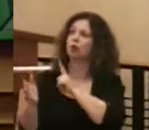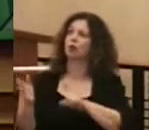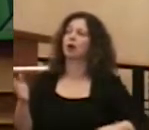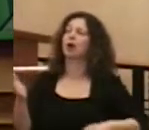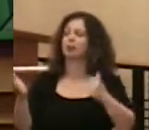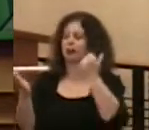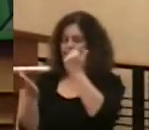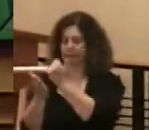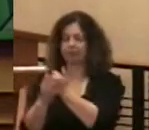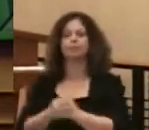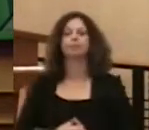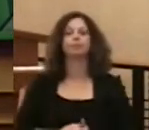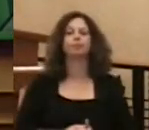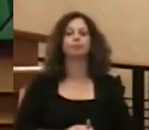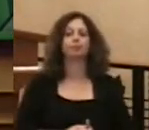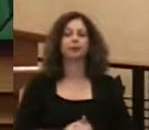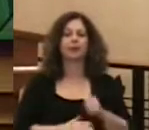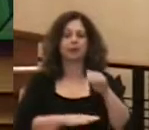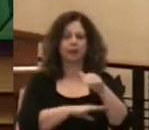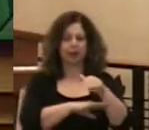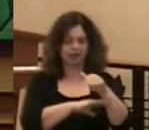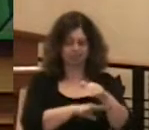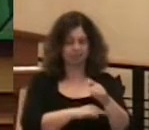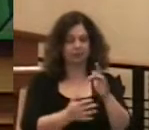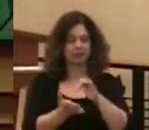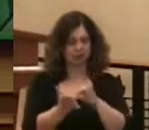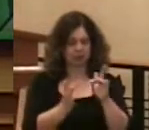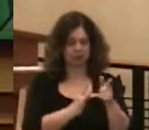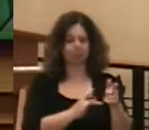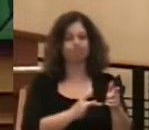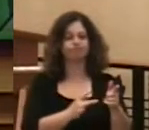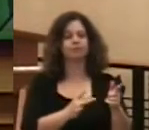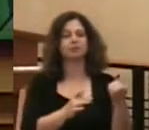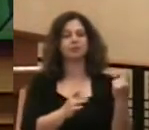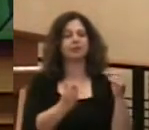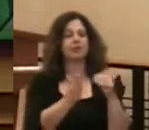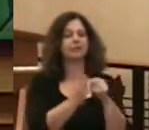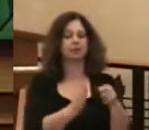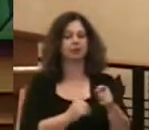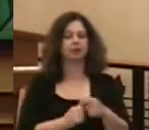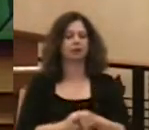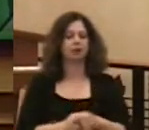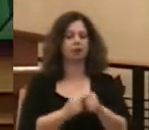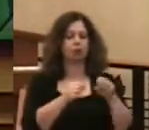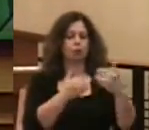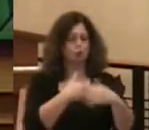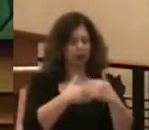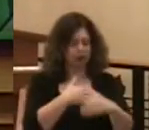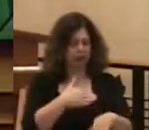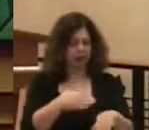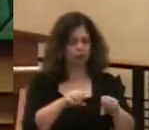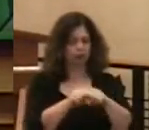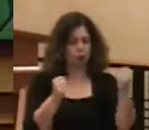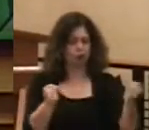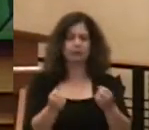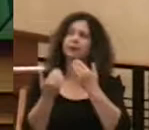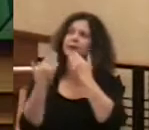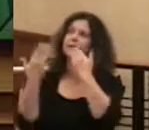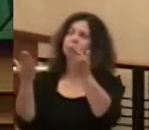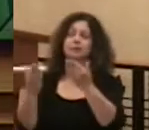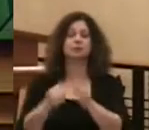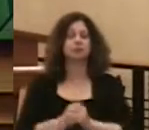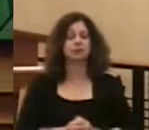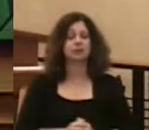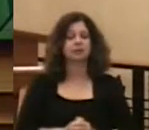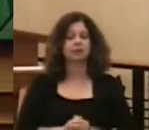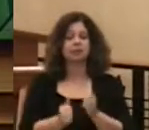Amen. In the night in which he was betrayed, our Lord Jesus took bread and gave thanks and broke it and gave it to his disciples, saying, "Take and